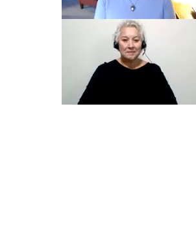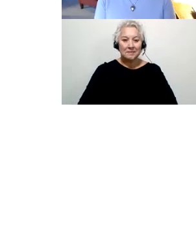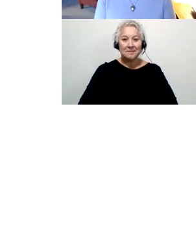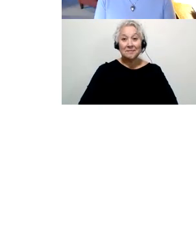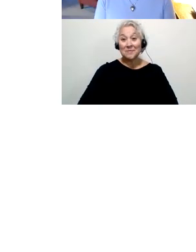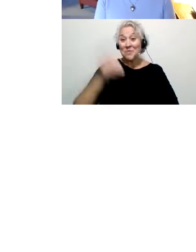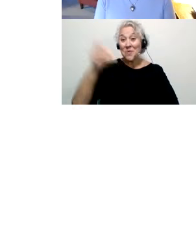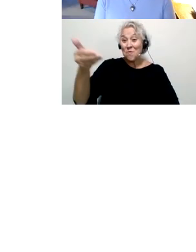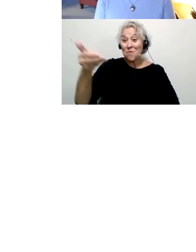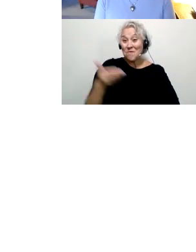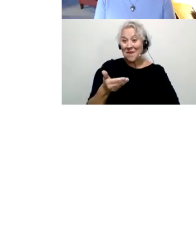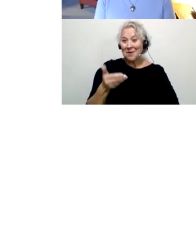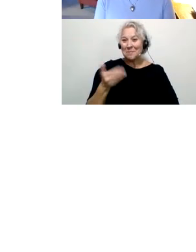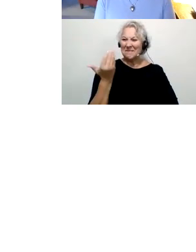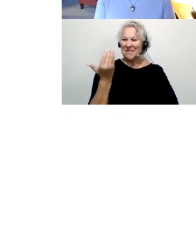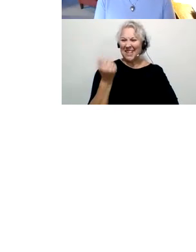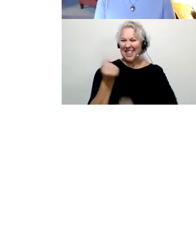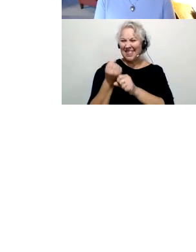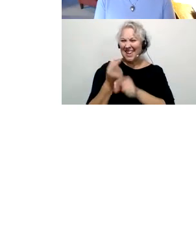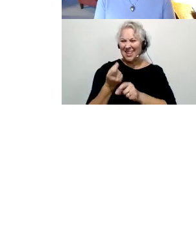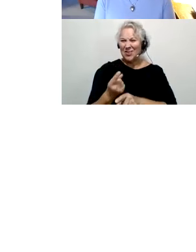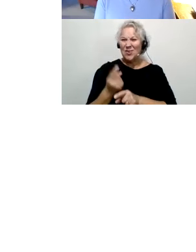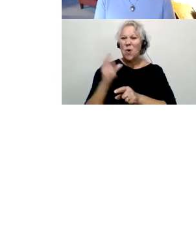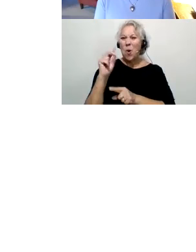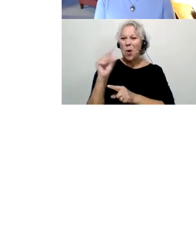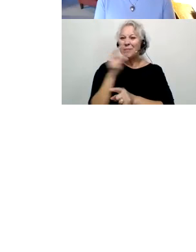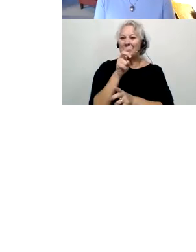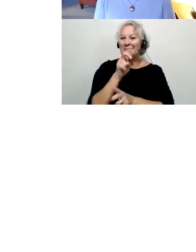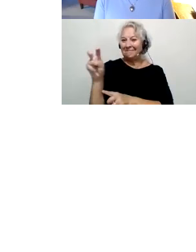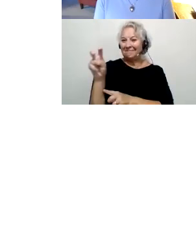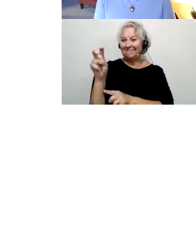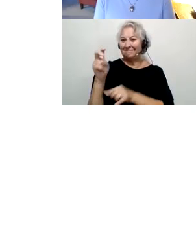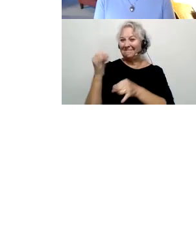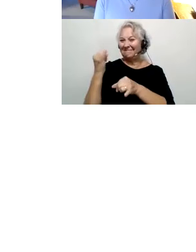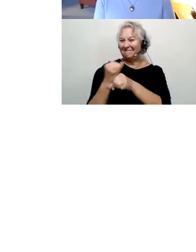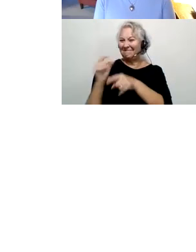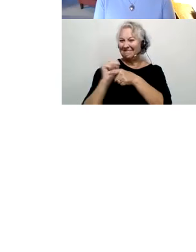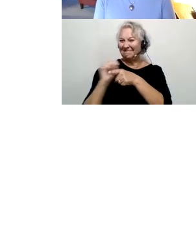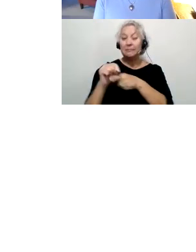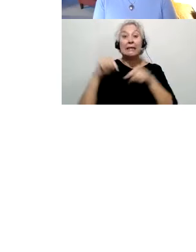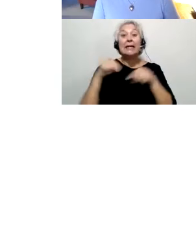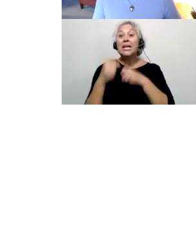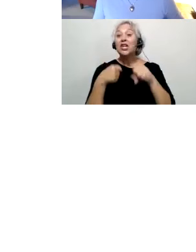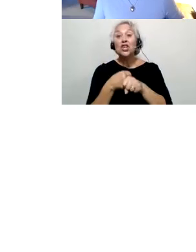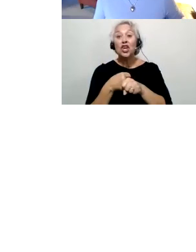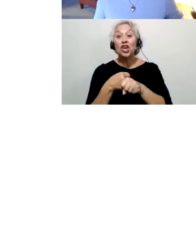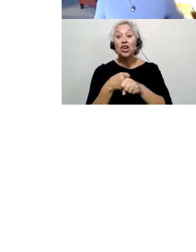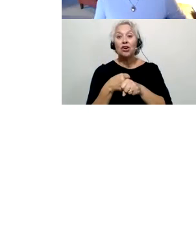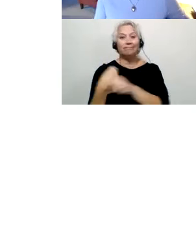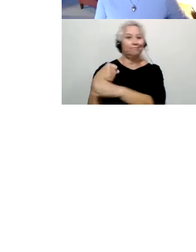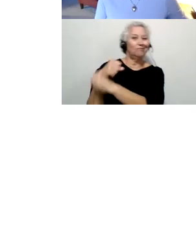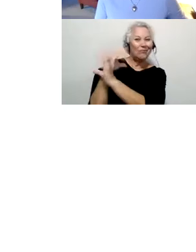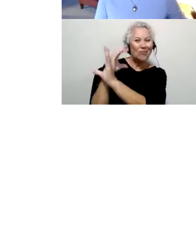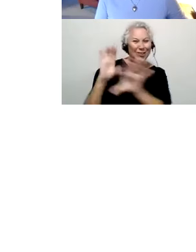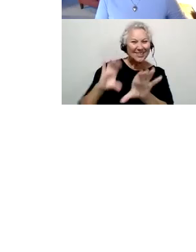Welcome everyone to the 15th Annual Oklahoma Transition Institute. This year is being offered virtually and